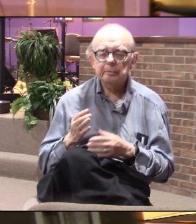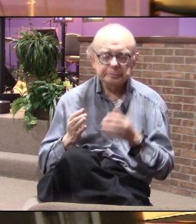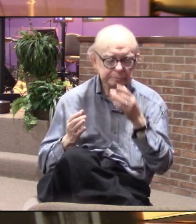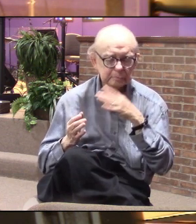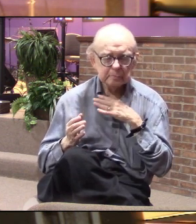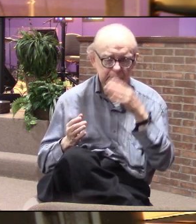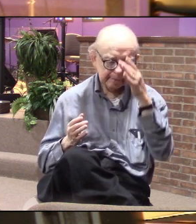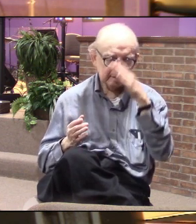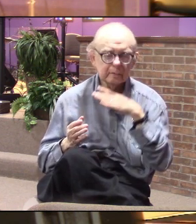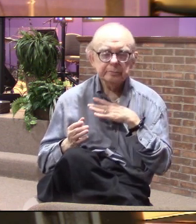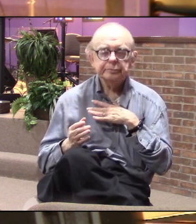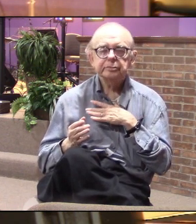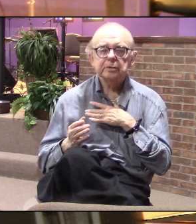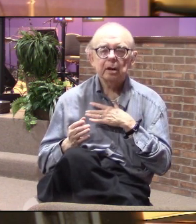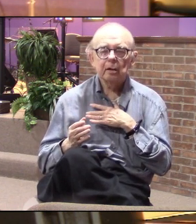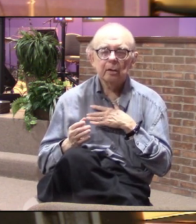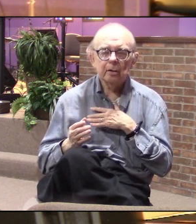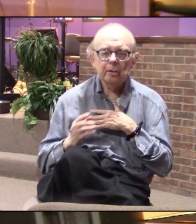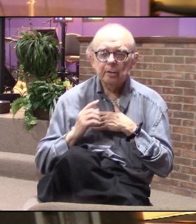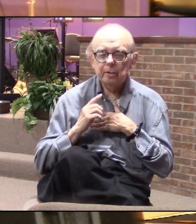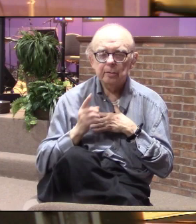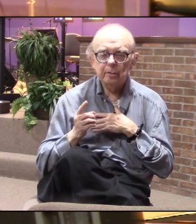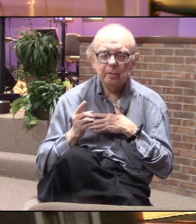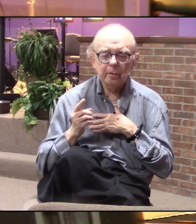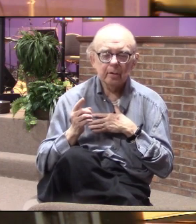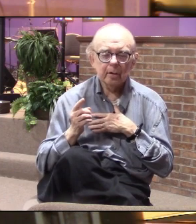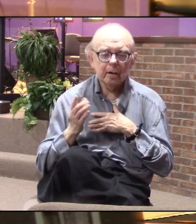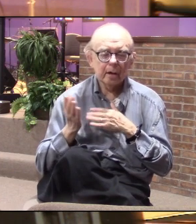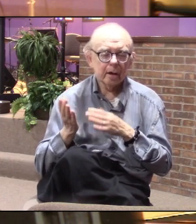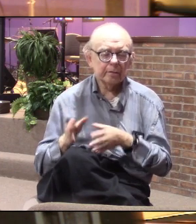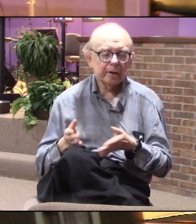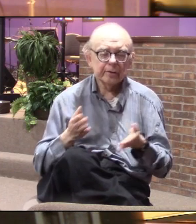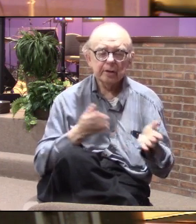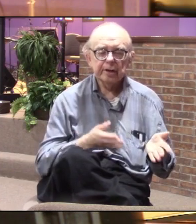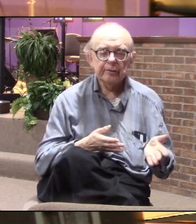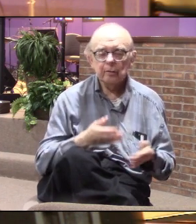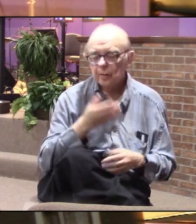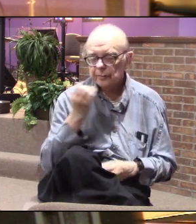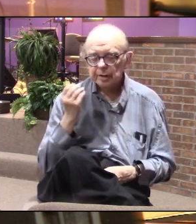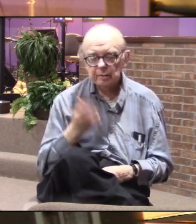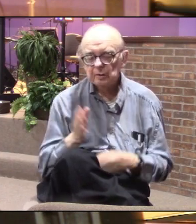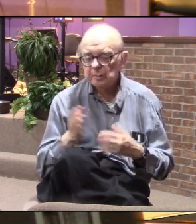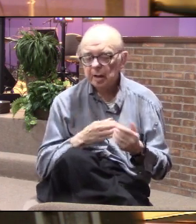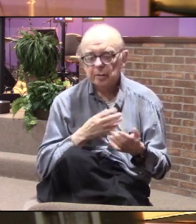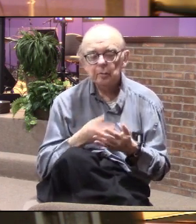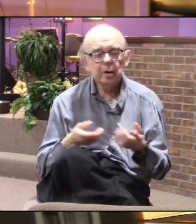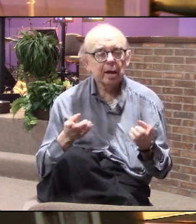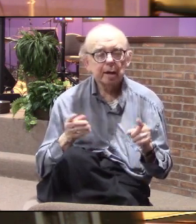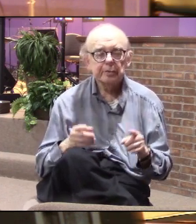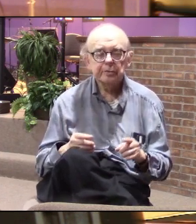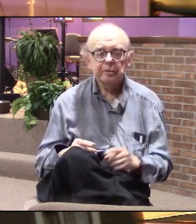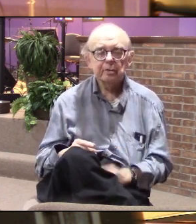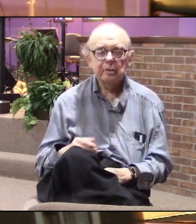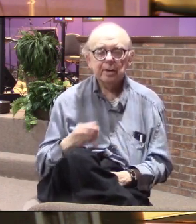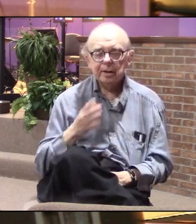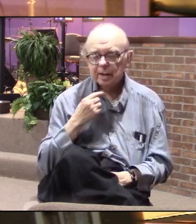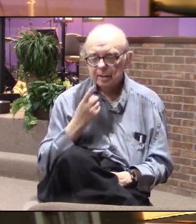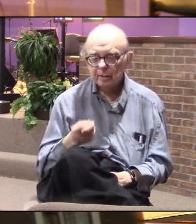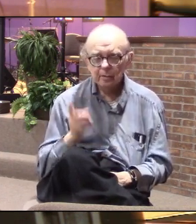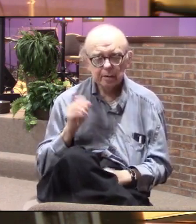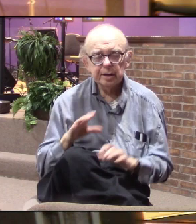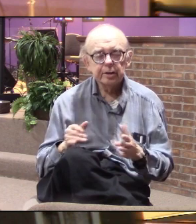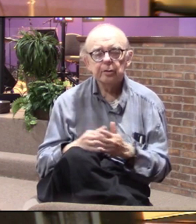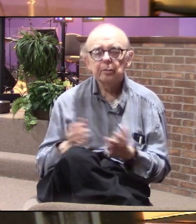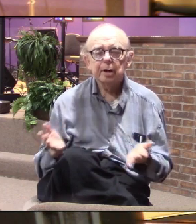gentlemen, is I will never leave you nor forsake you, no matter what happens. So what do I need to